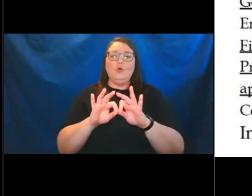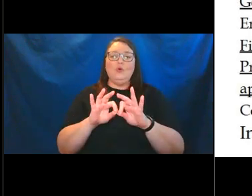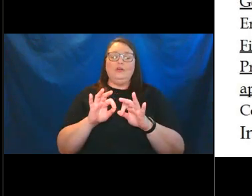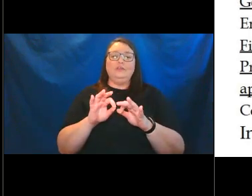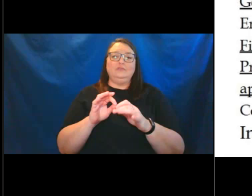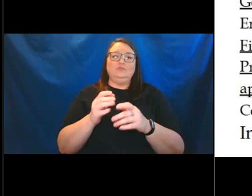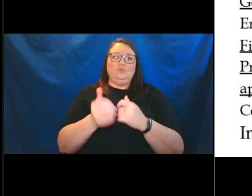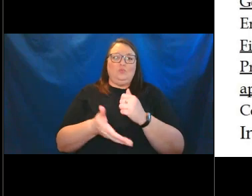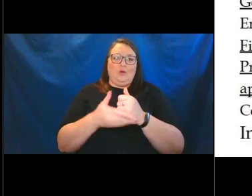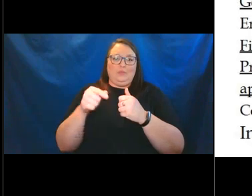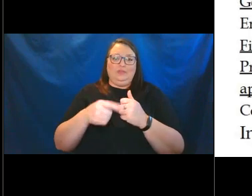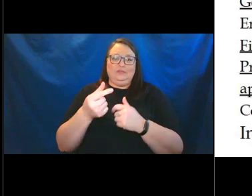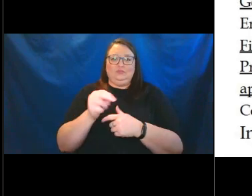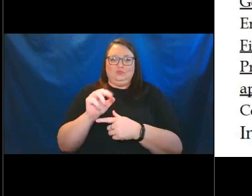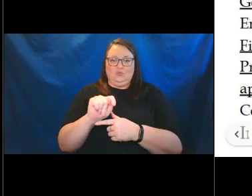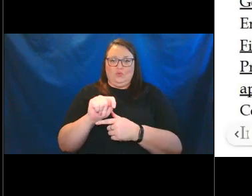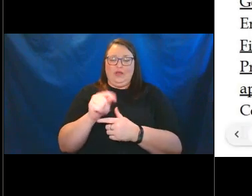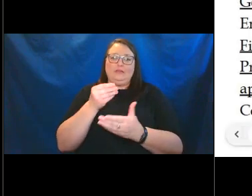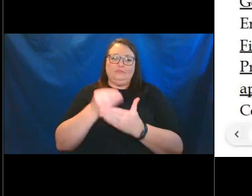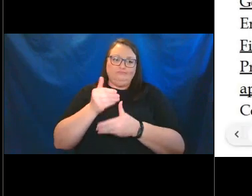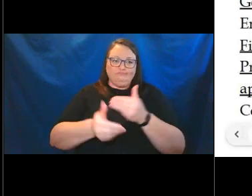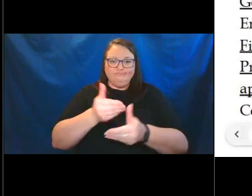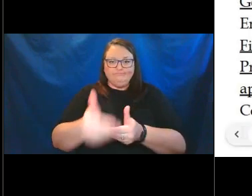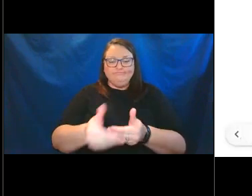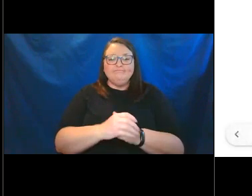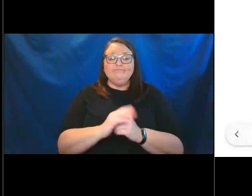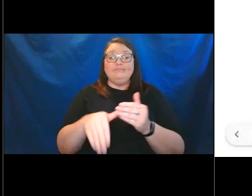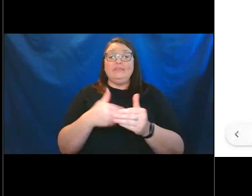grant. Next slide.